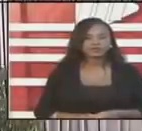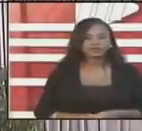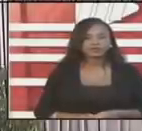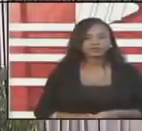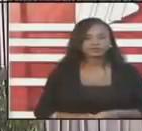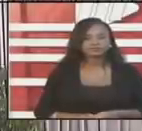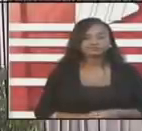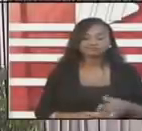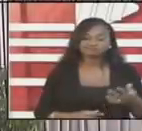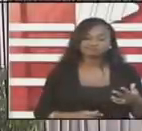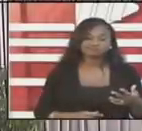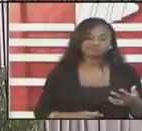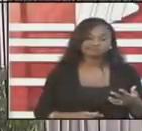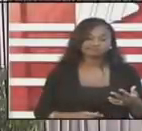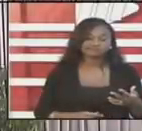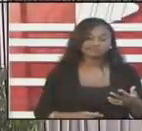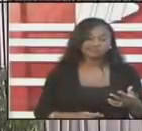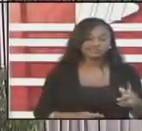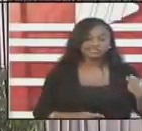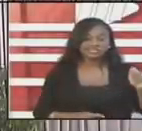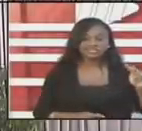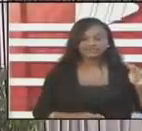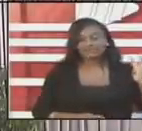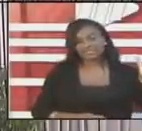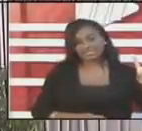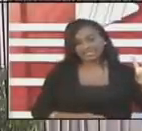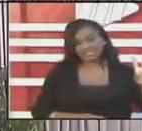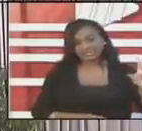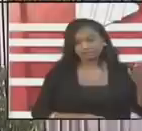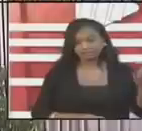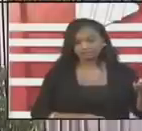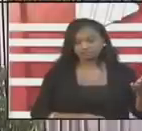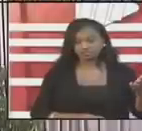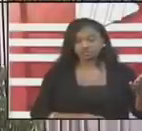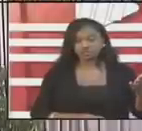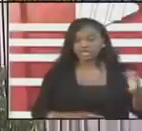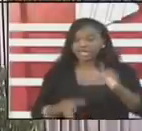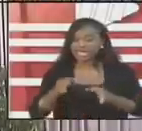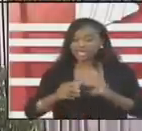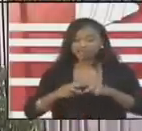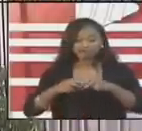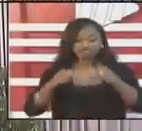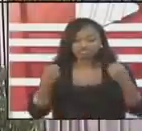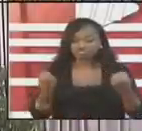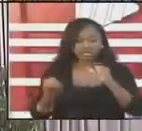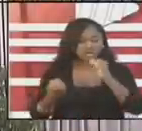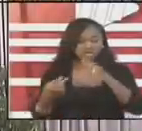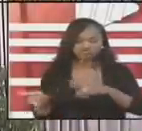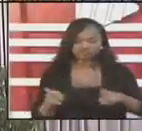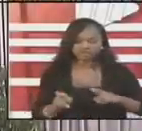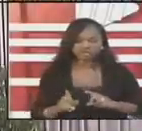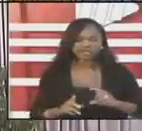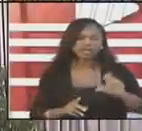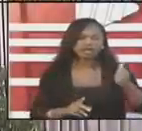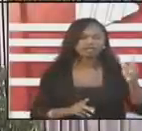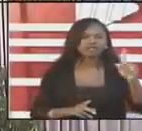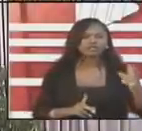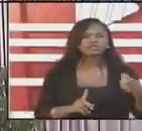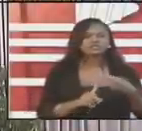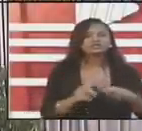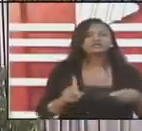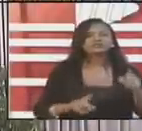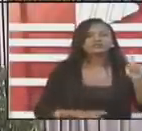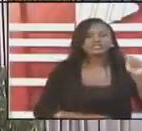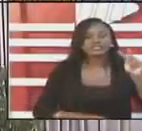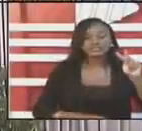If not, I'm seeing TV6 hands up, so if Newsday is not ready, then we would take a question from